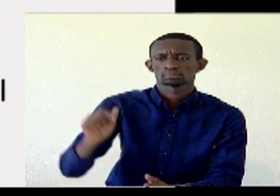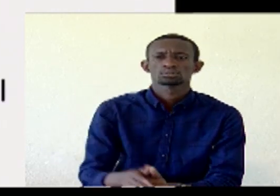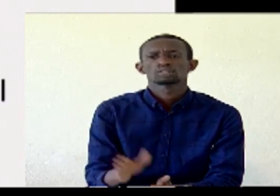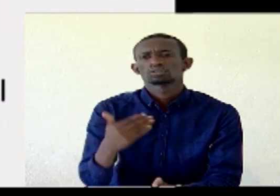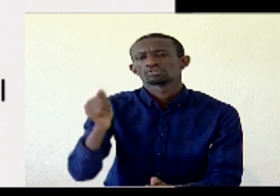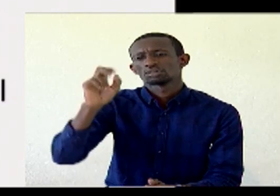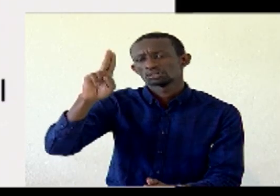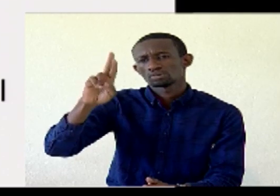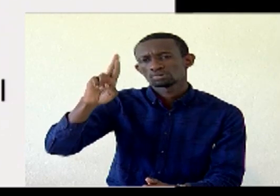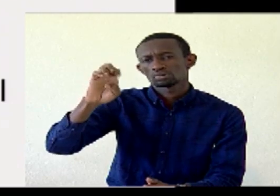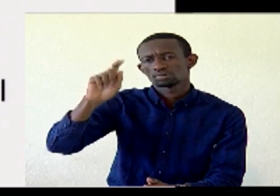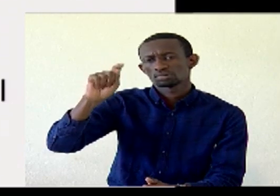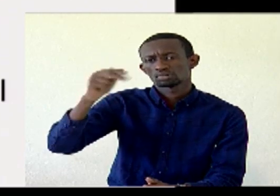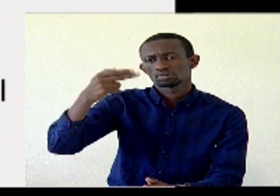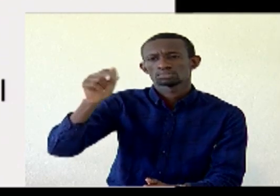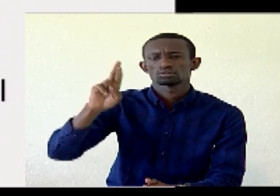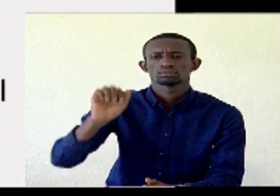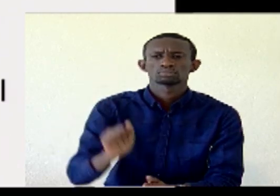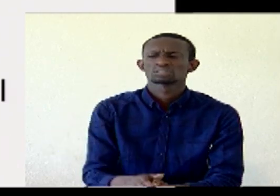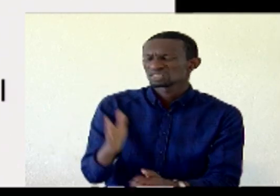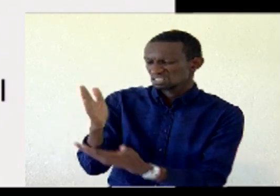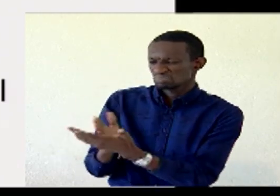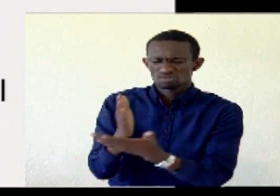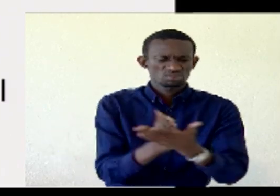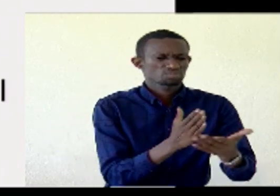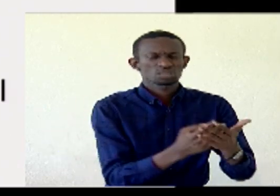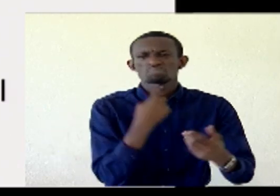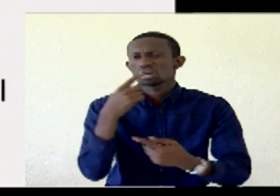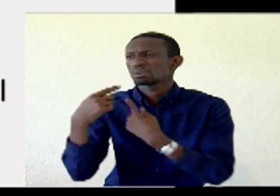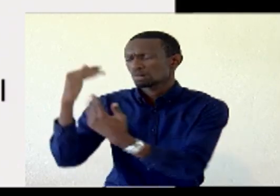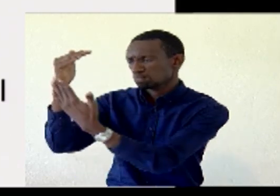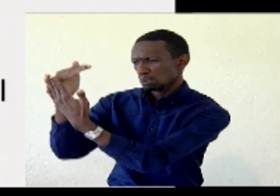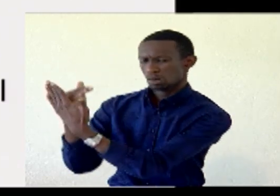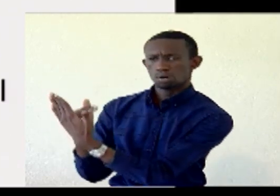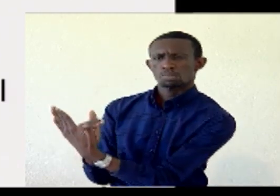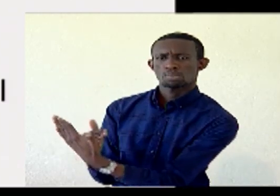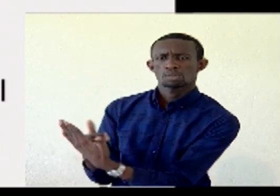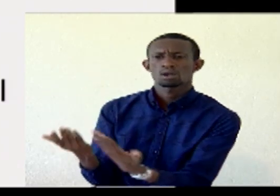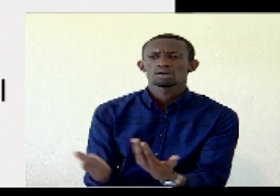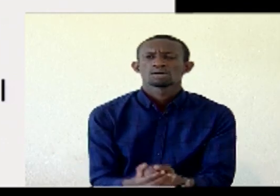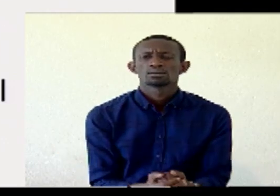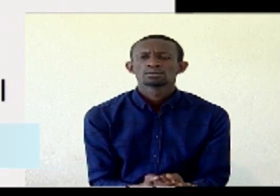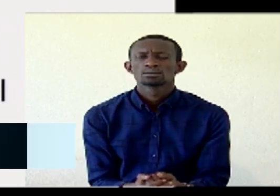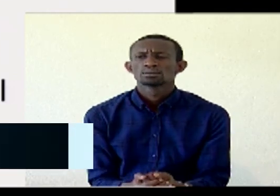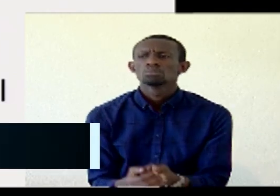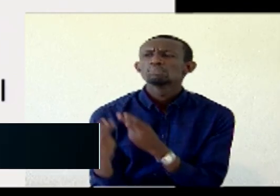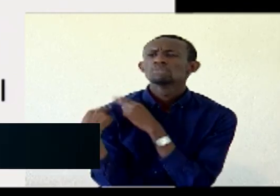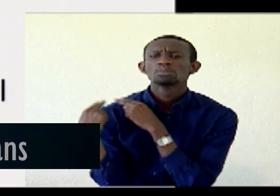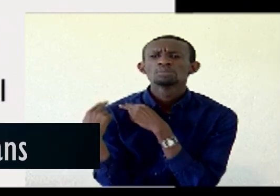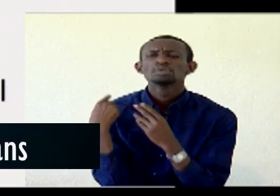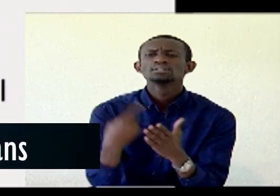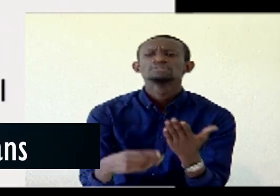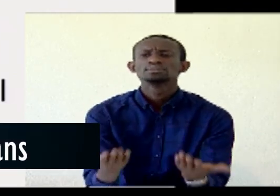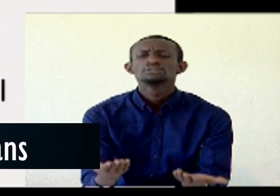urethra. What does these parts that I've mentioned, what does it help? What are the roles of those parts